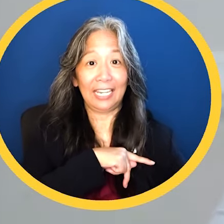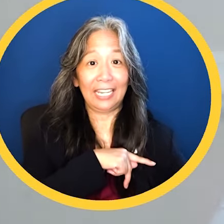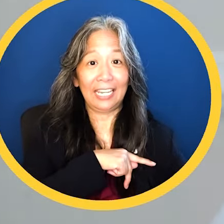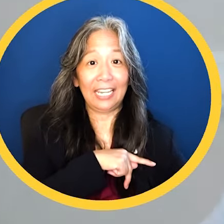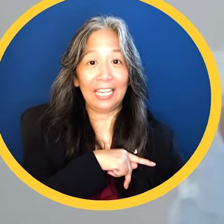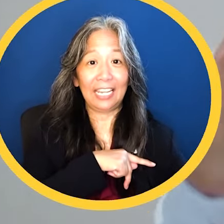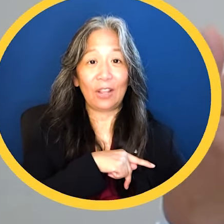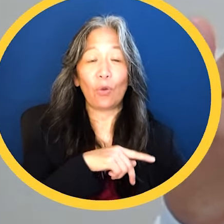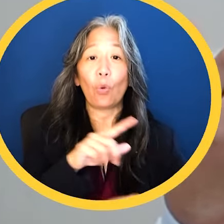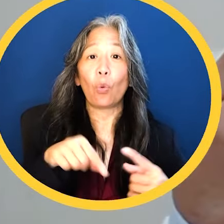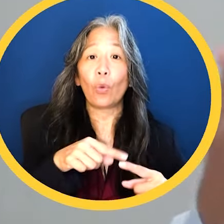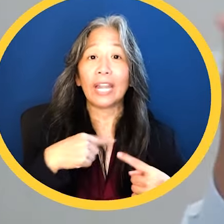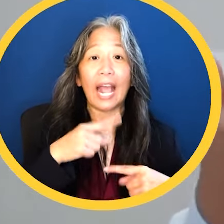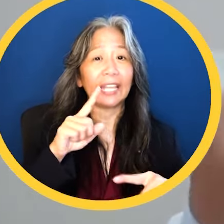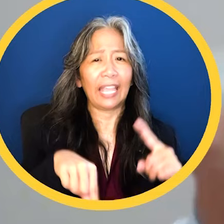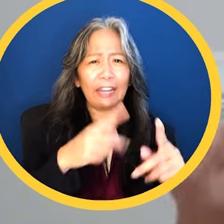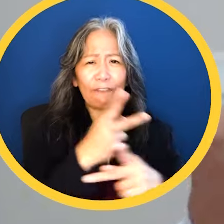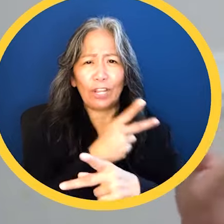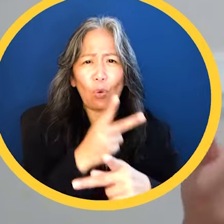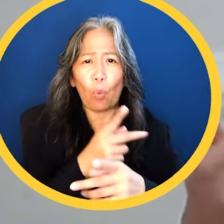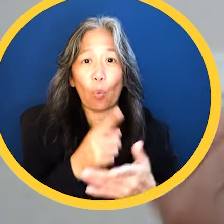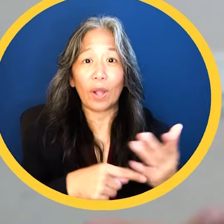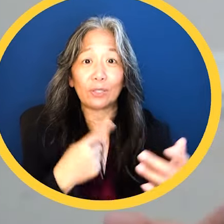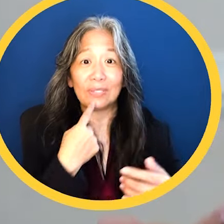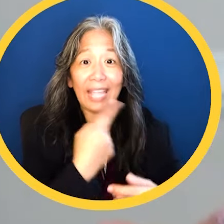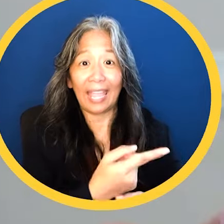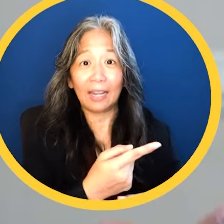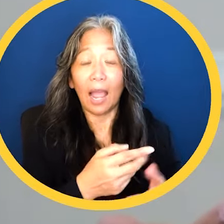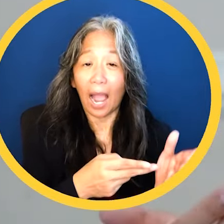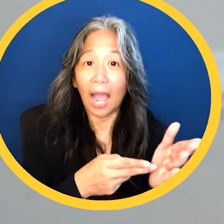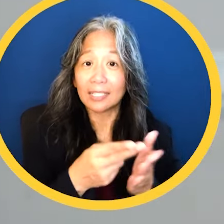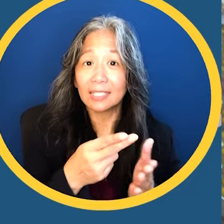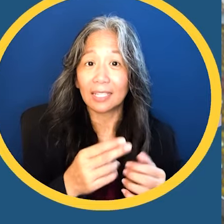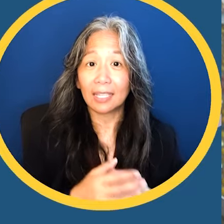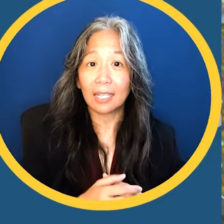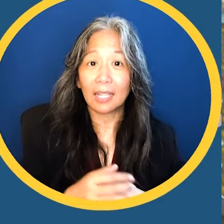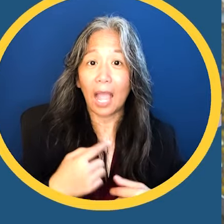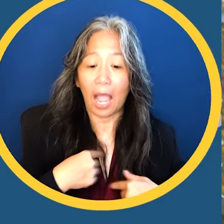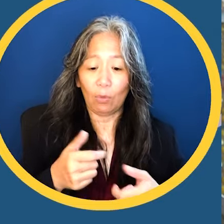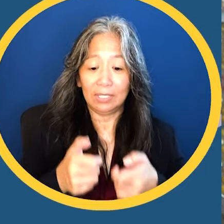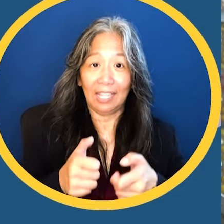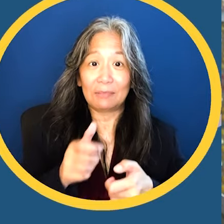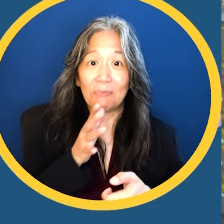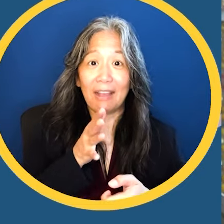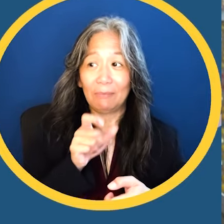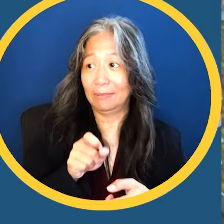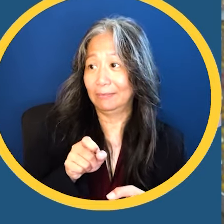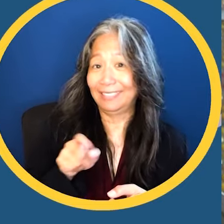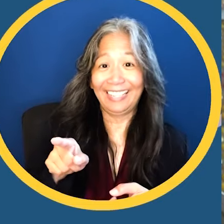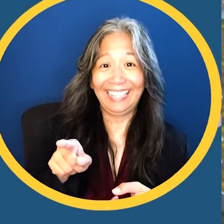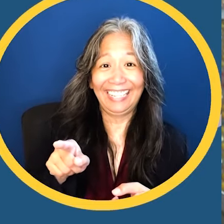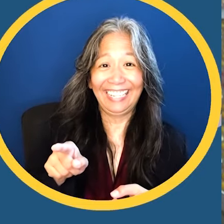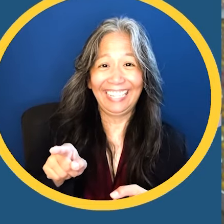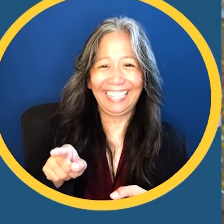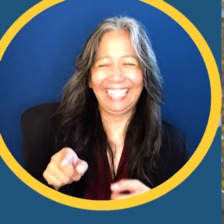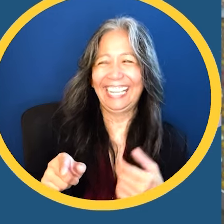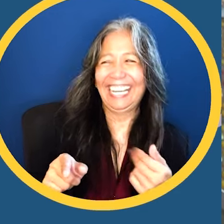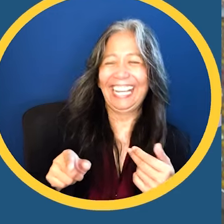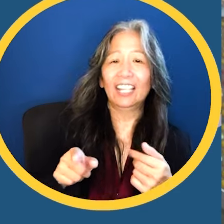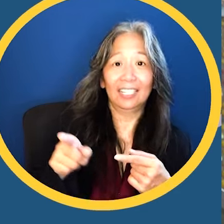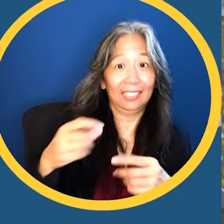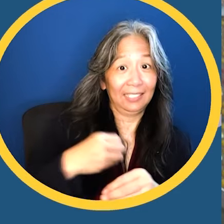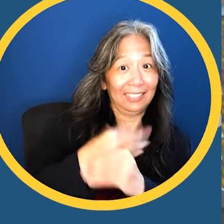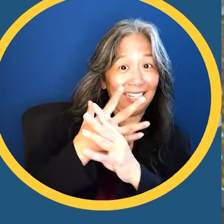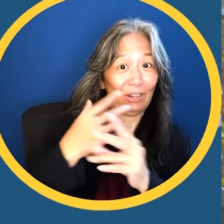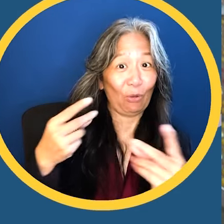personally, when I couldn't figure out what to say, honestly, I would text my mom and I would say, hey, mom, can